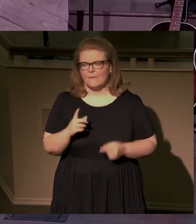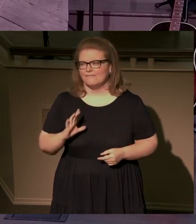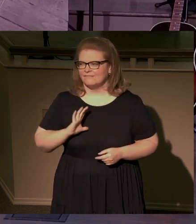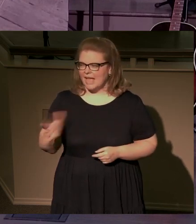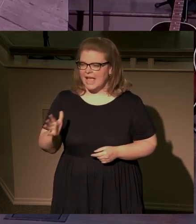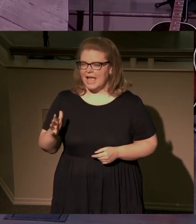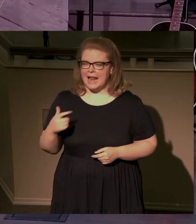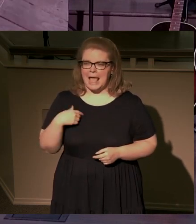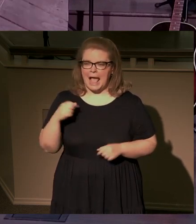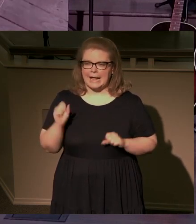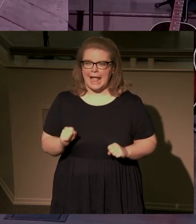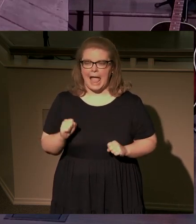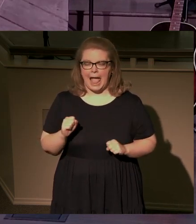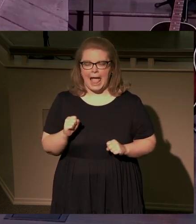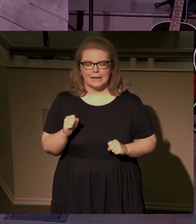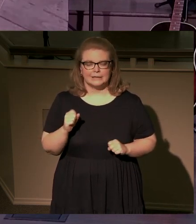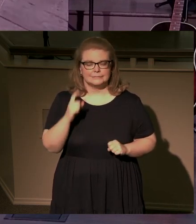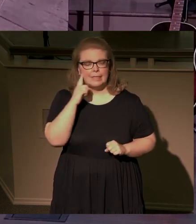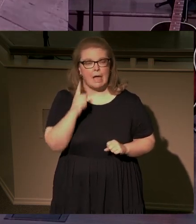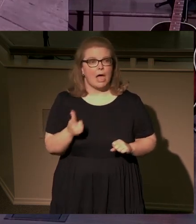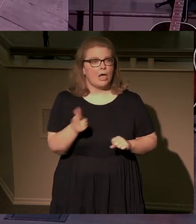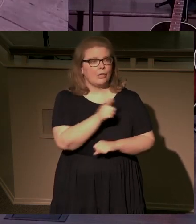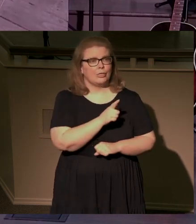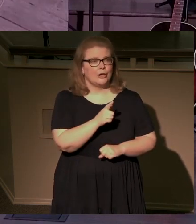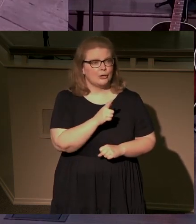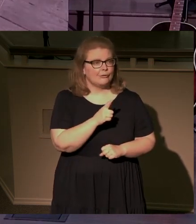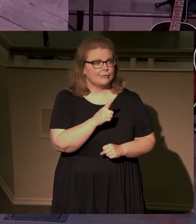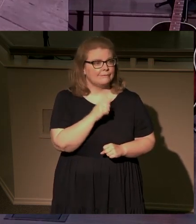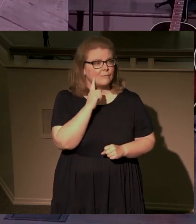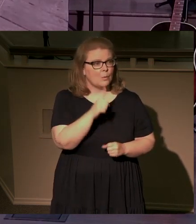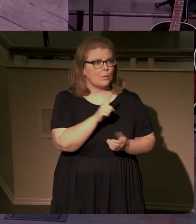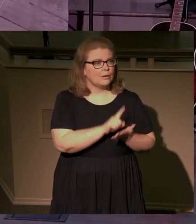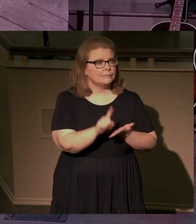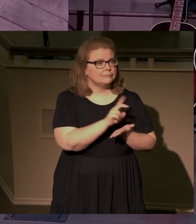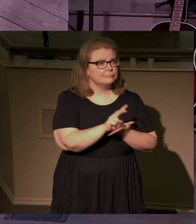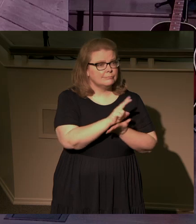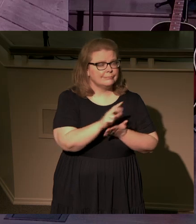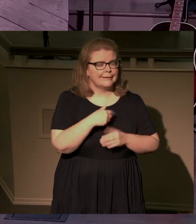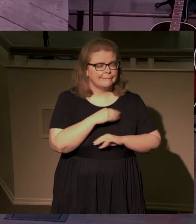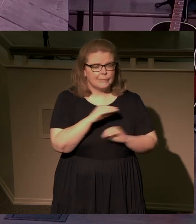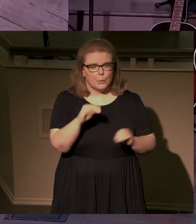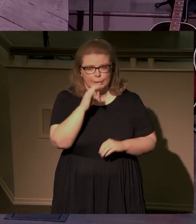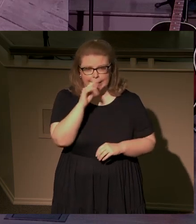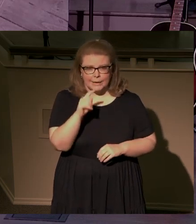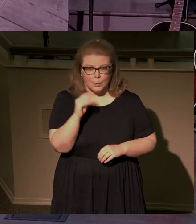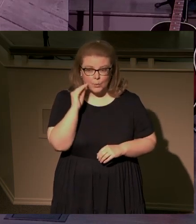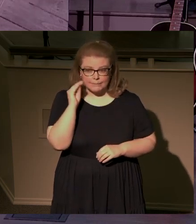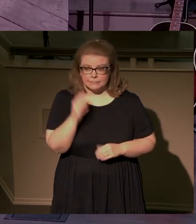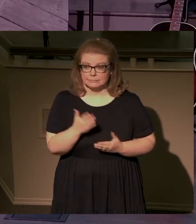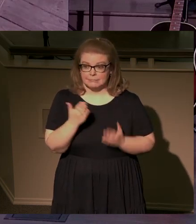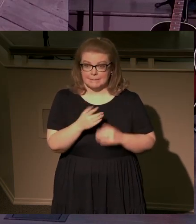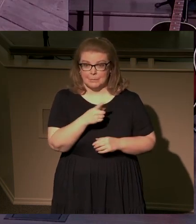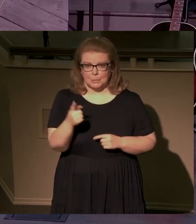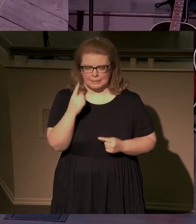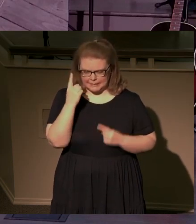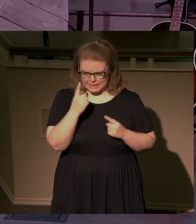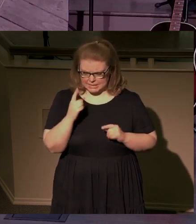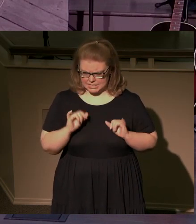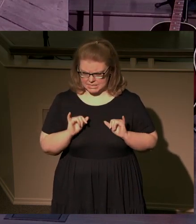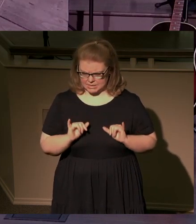check out for the next few weeks because I don't have kids at home. Some of you are thinking,